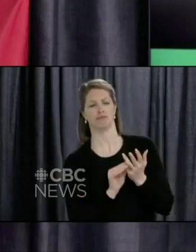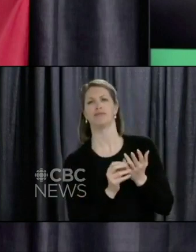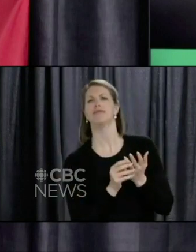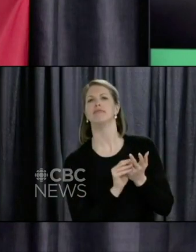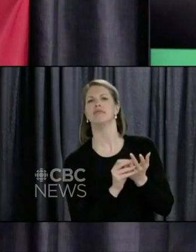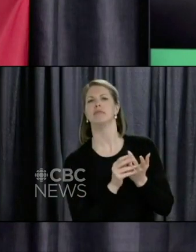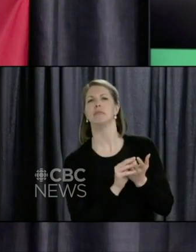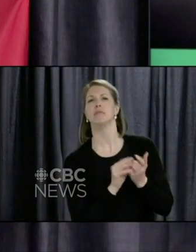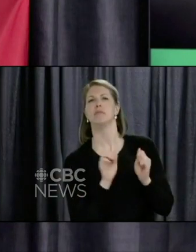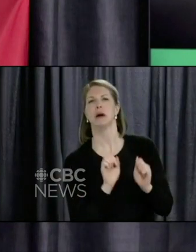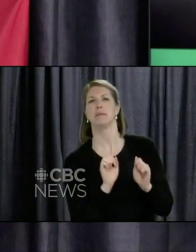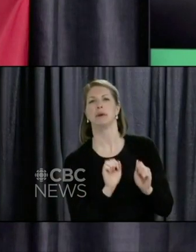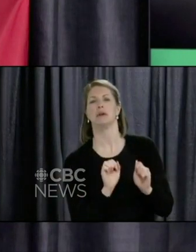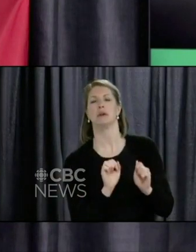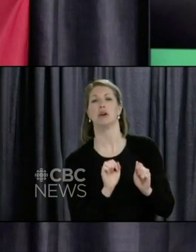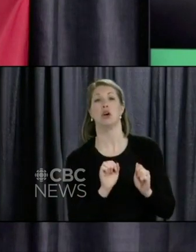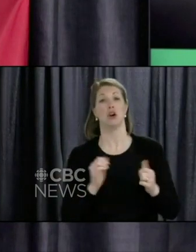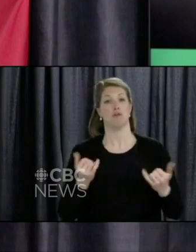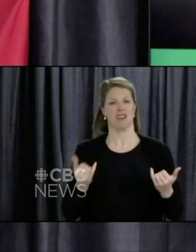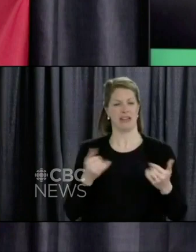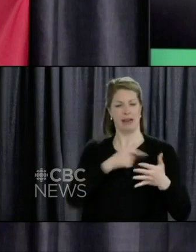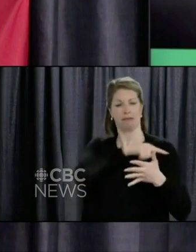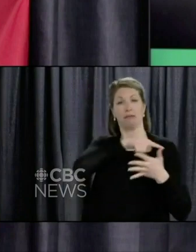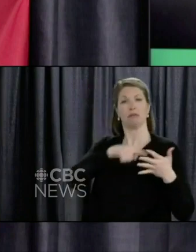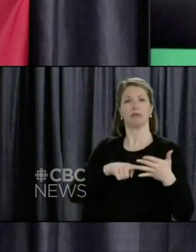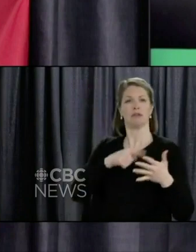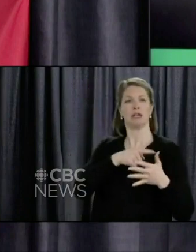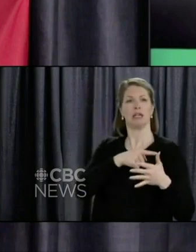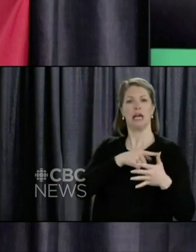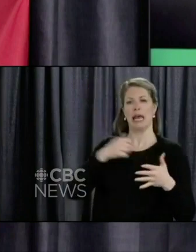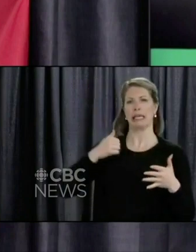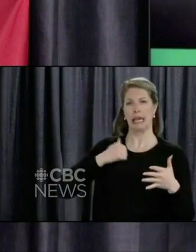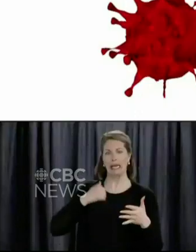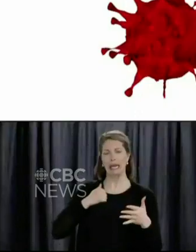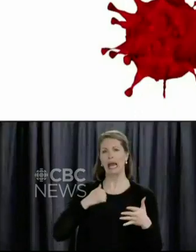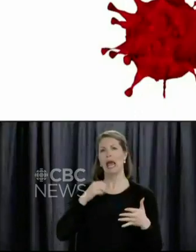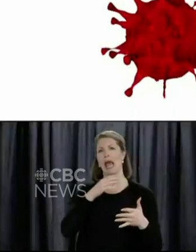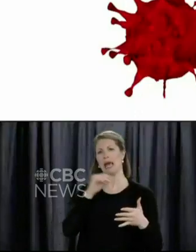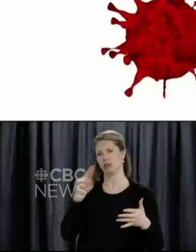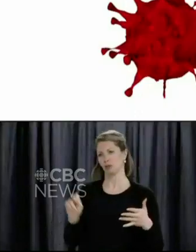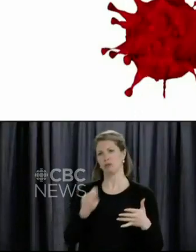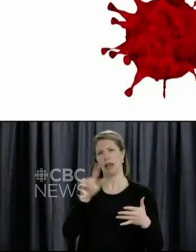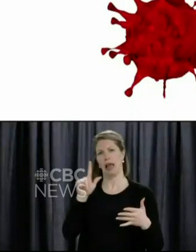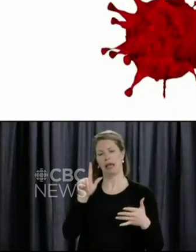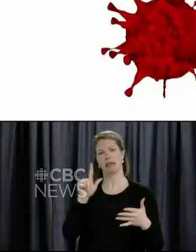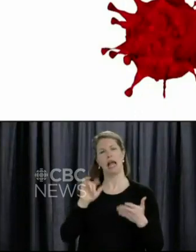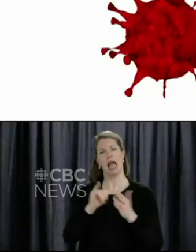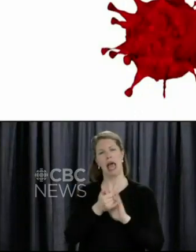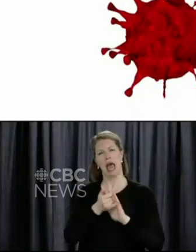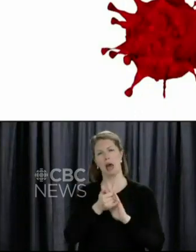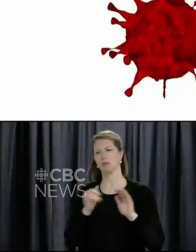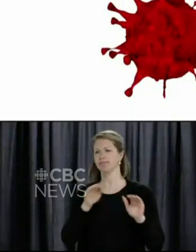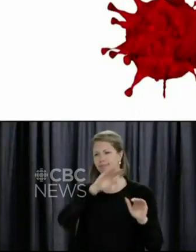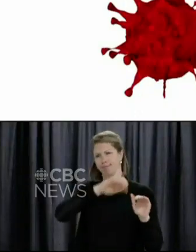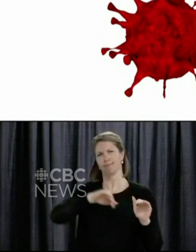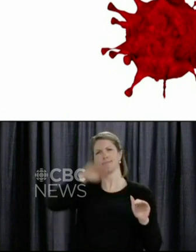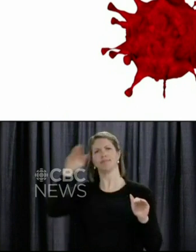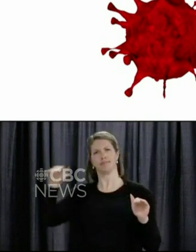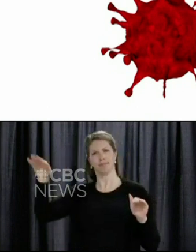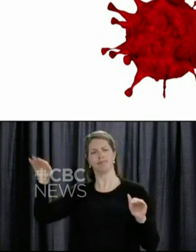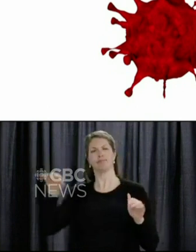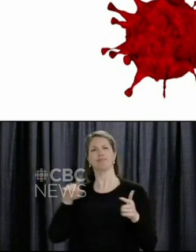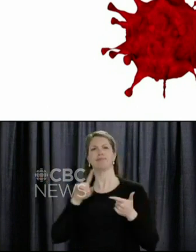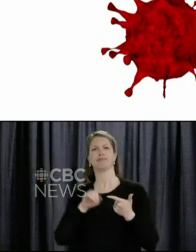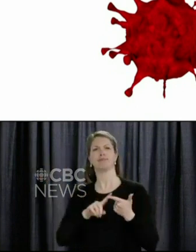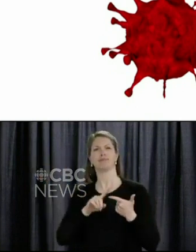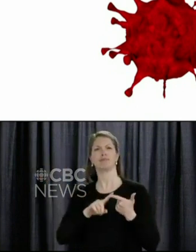want to look at are the national and the provincial trends, the transmission source of COVID-19 in Newfoundland,